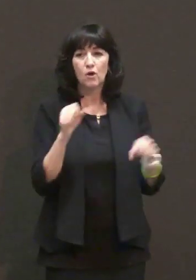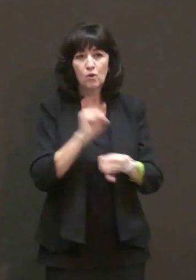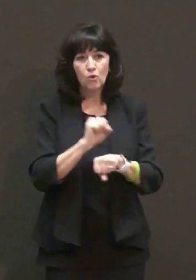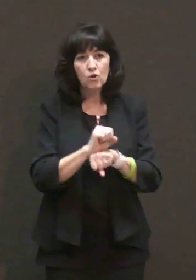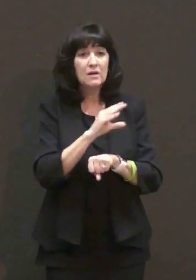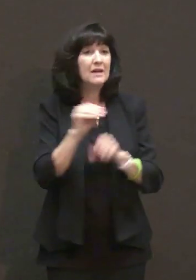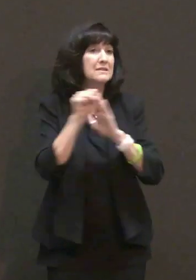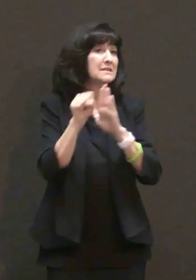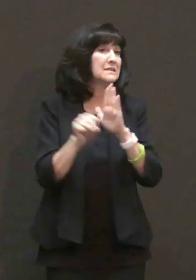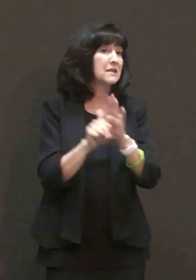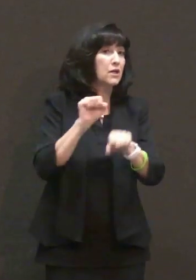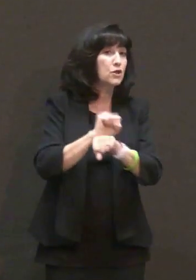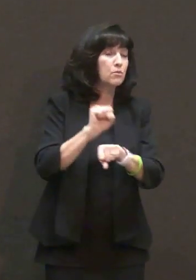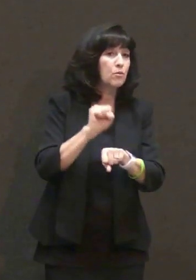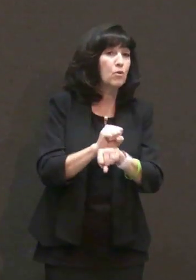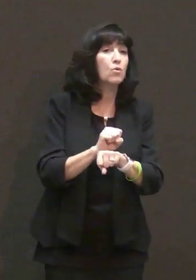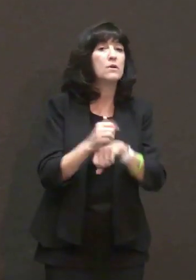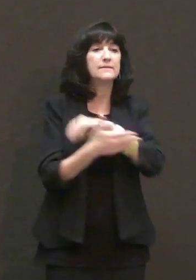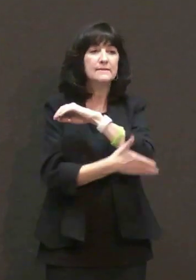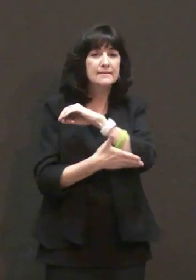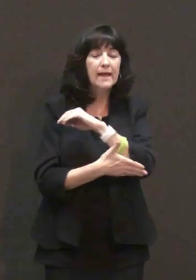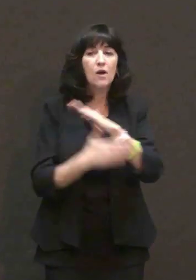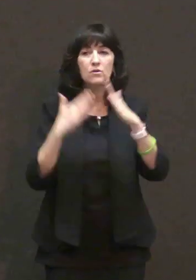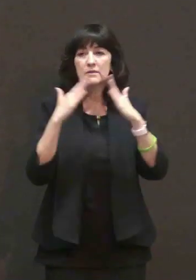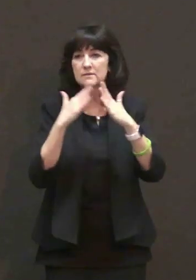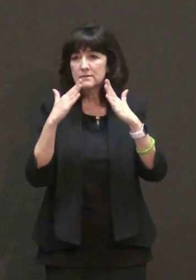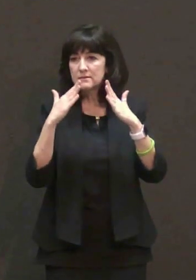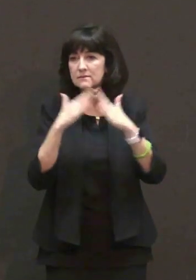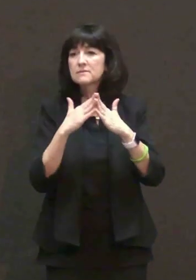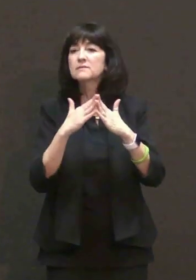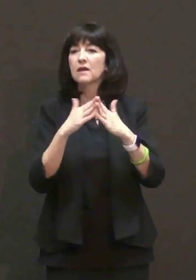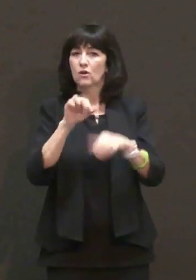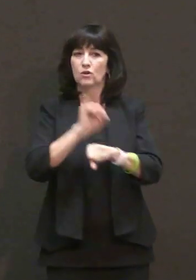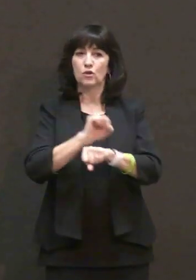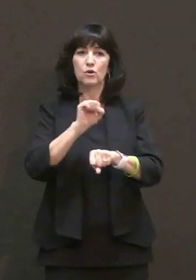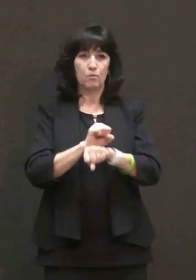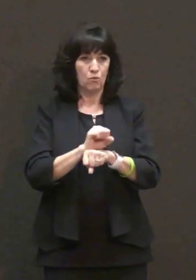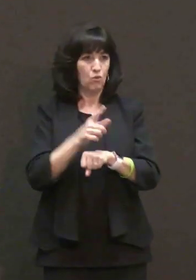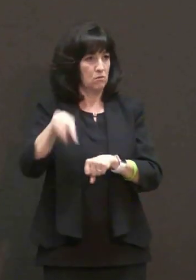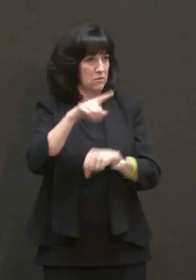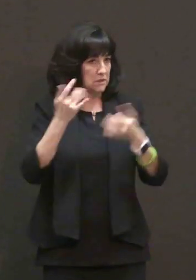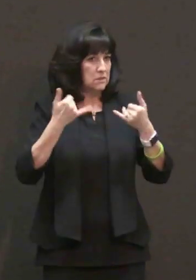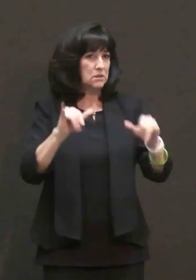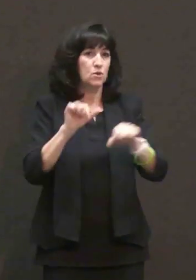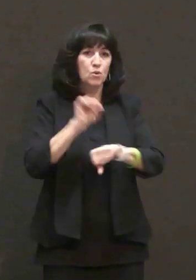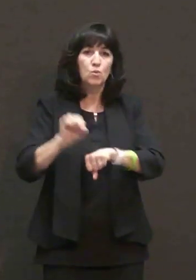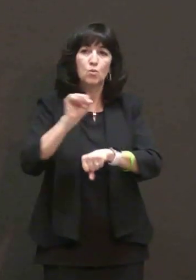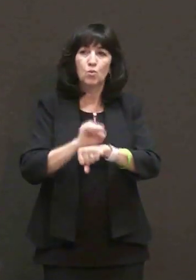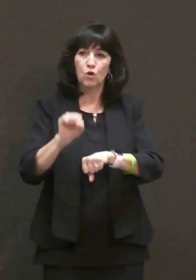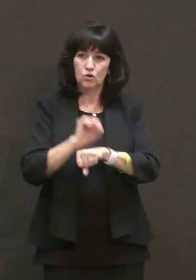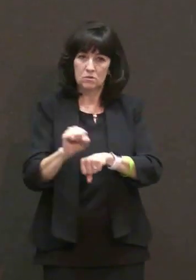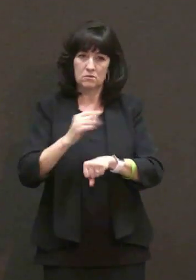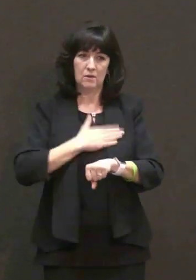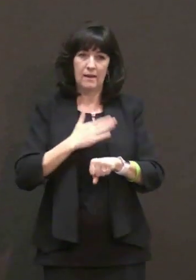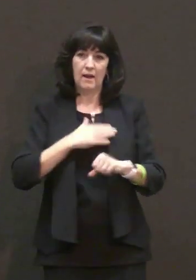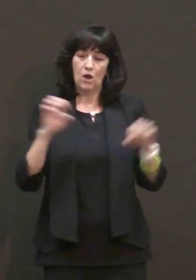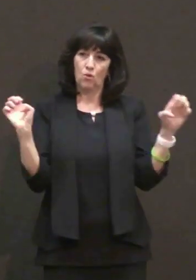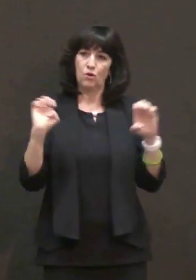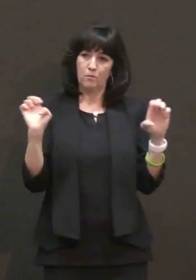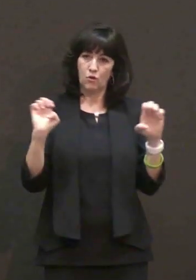and county and town employees who are working through this emergency declaration. We have a number of